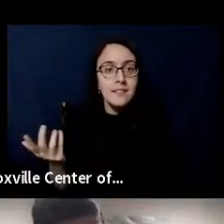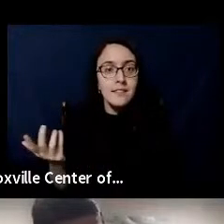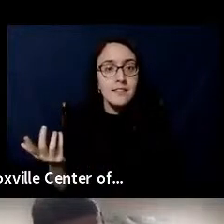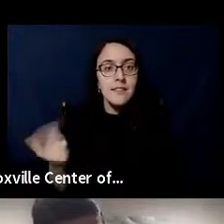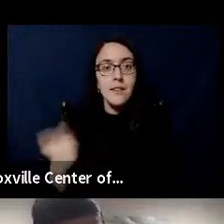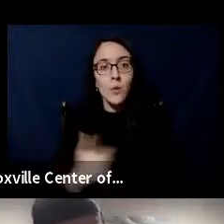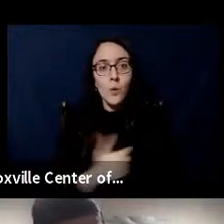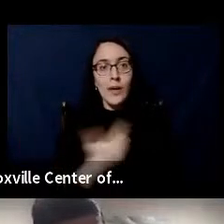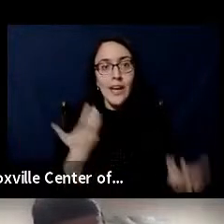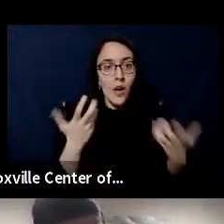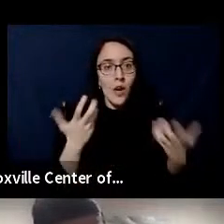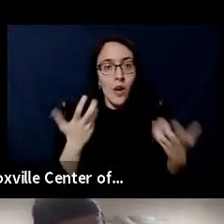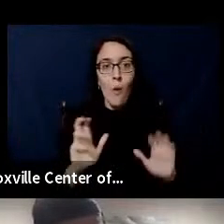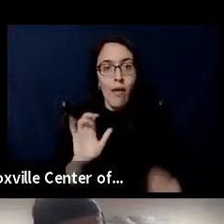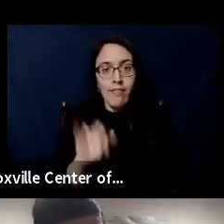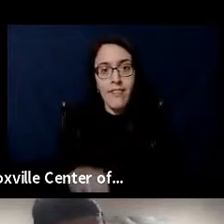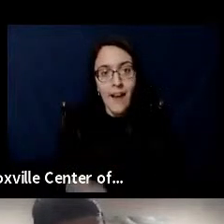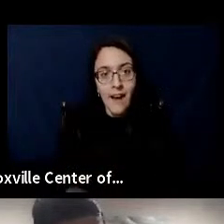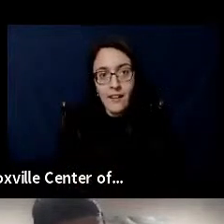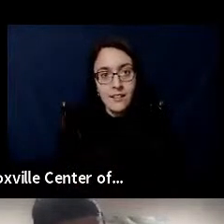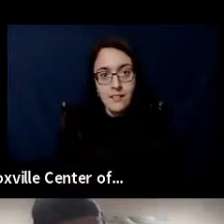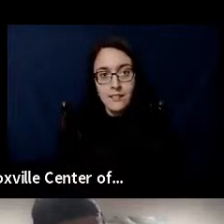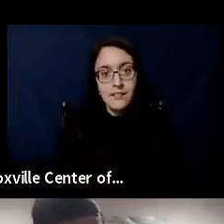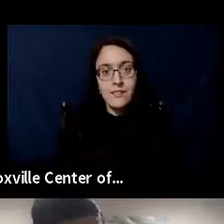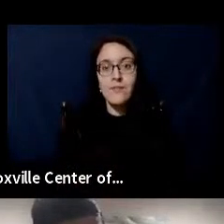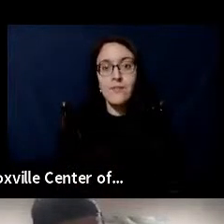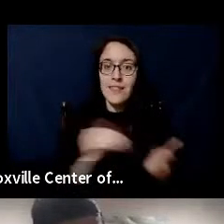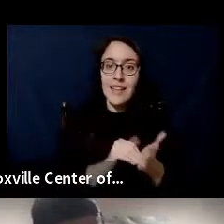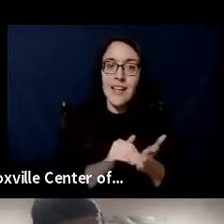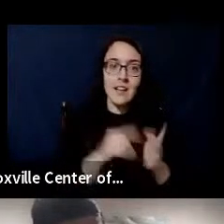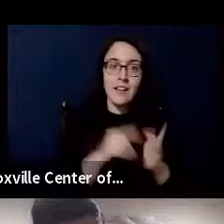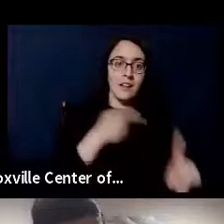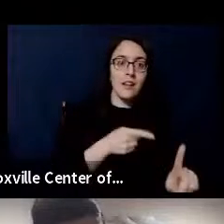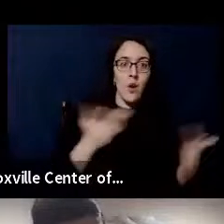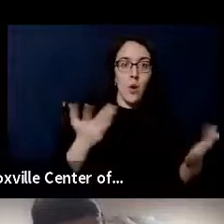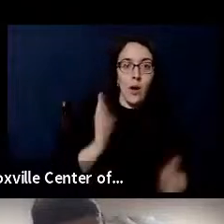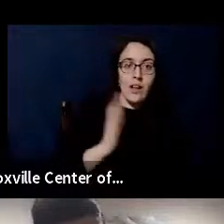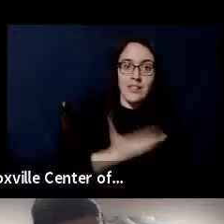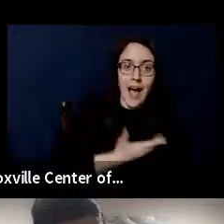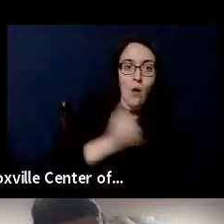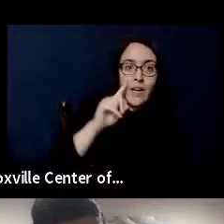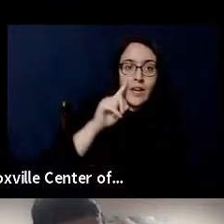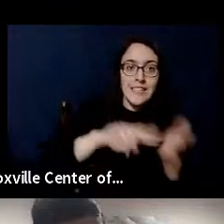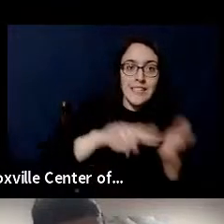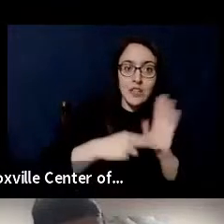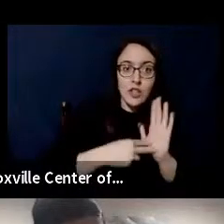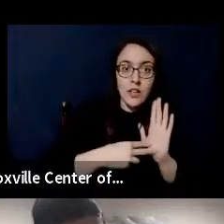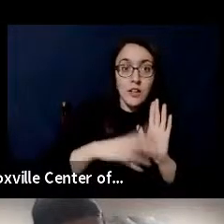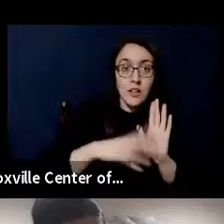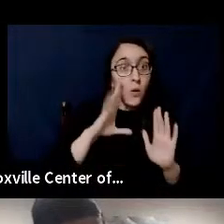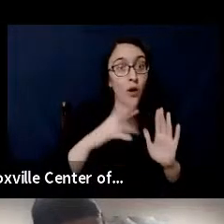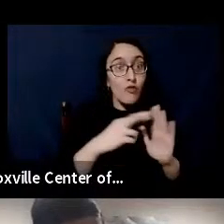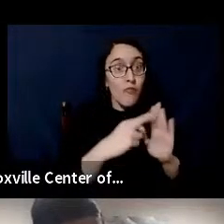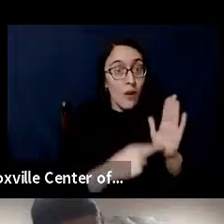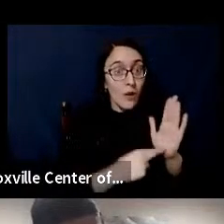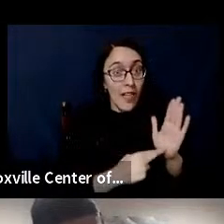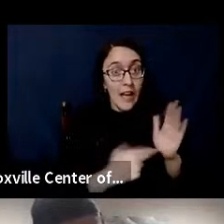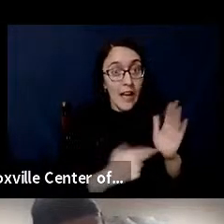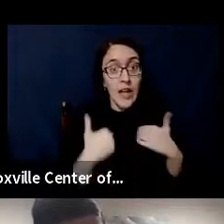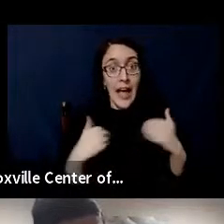that. And so again, it comes back to what is our intention, and does a regulation not have more